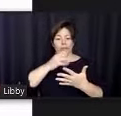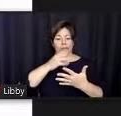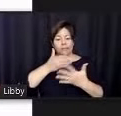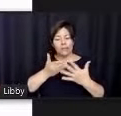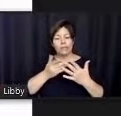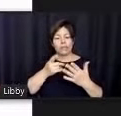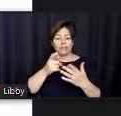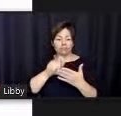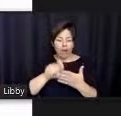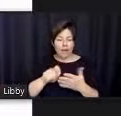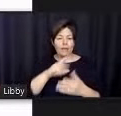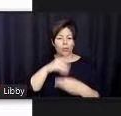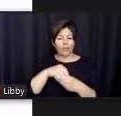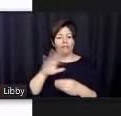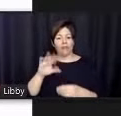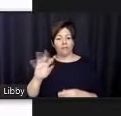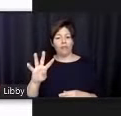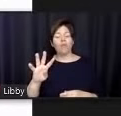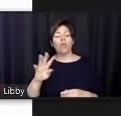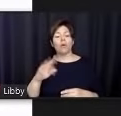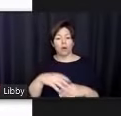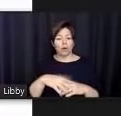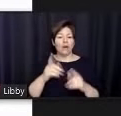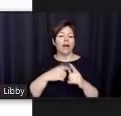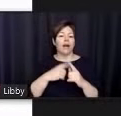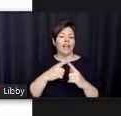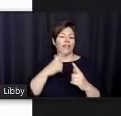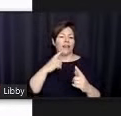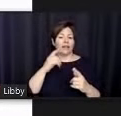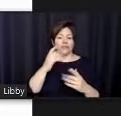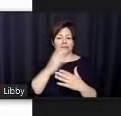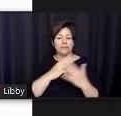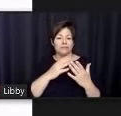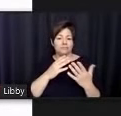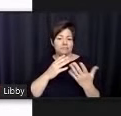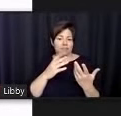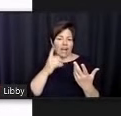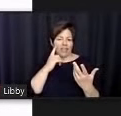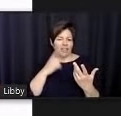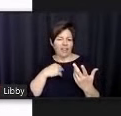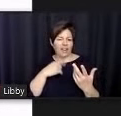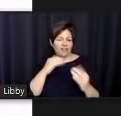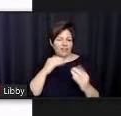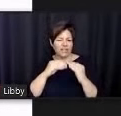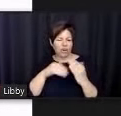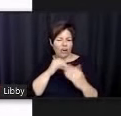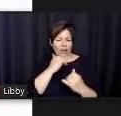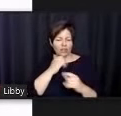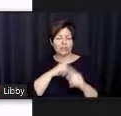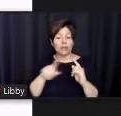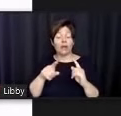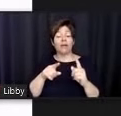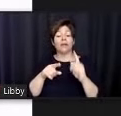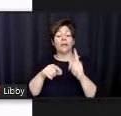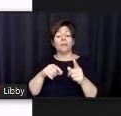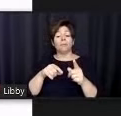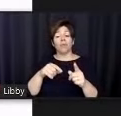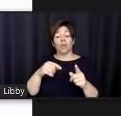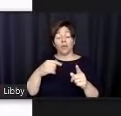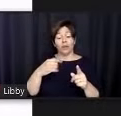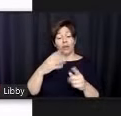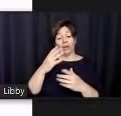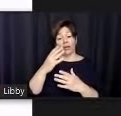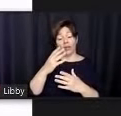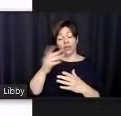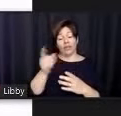covered. I've since found some errors. It's not perfect. But what we did is for each one of these disabilities, we came up with